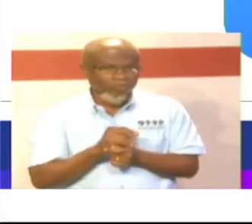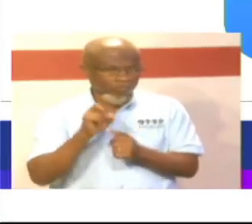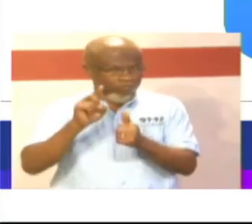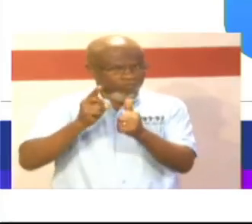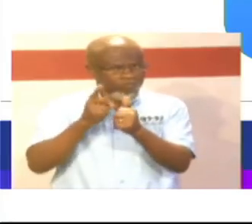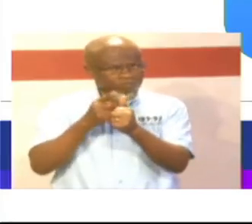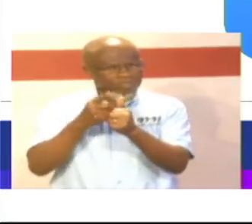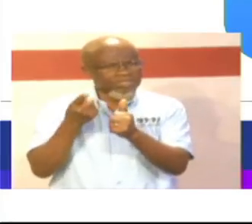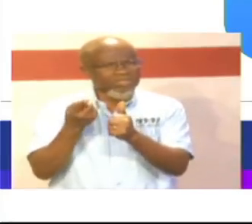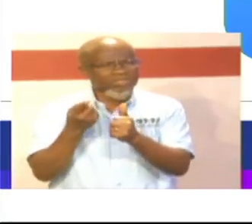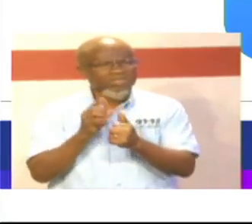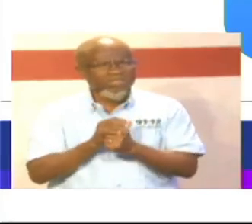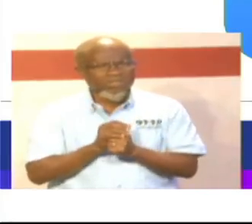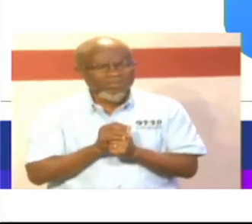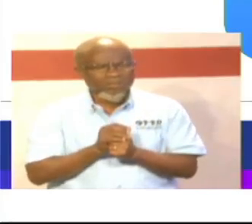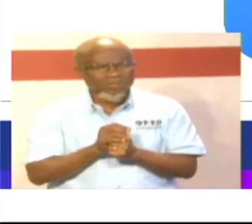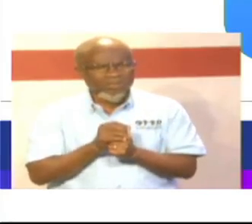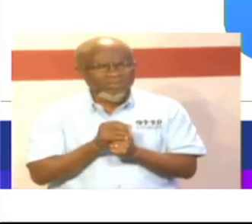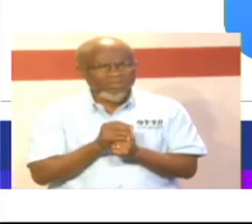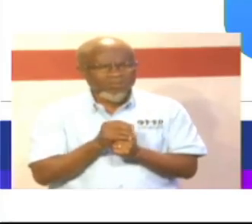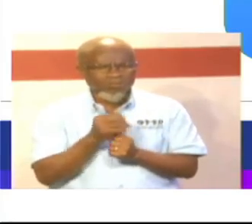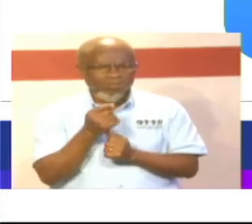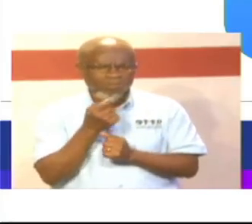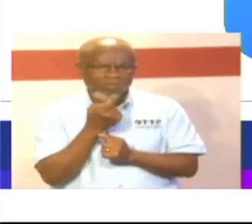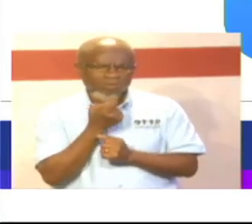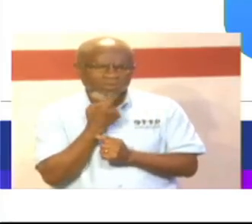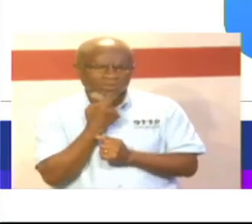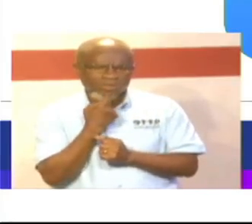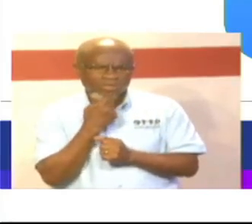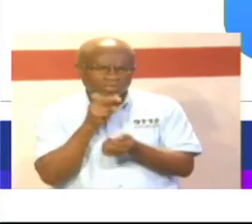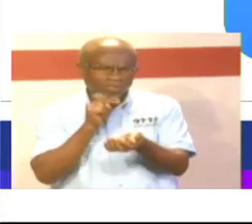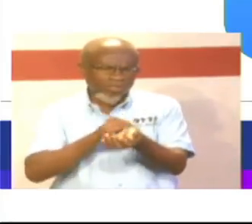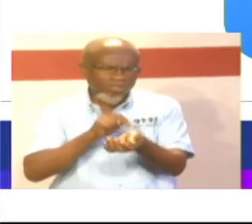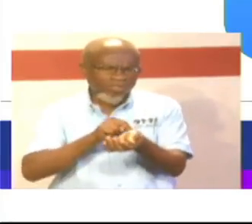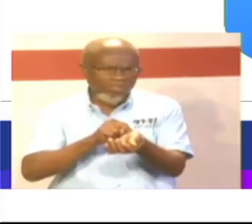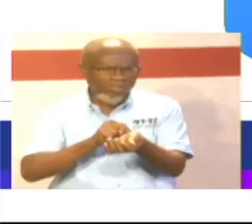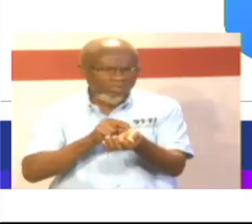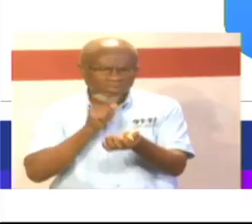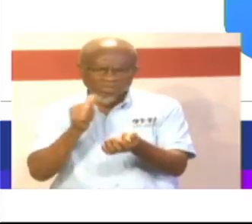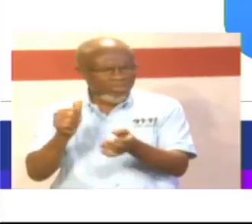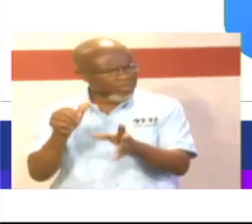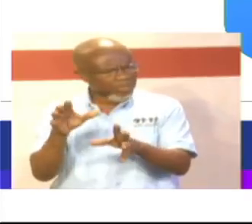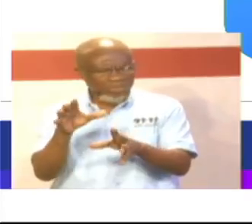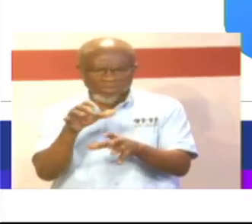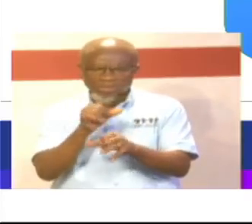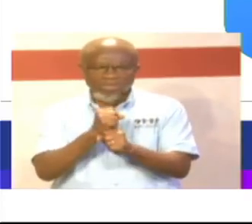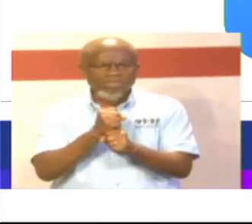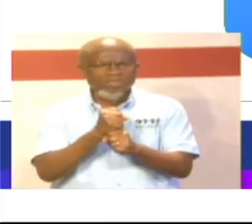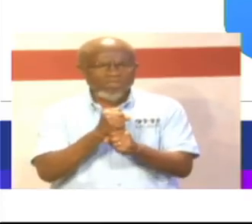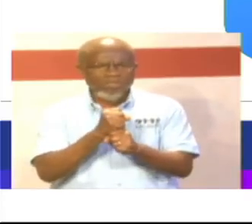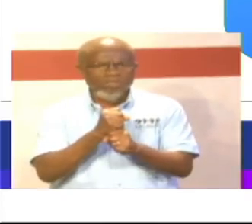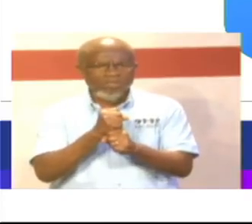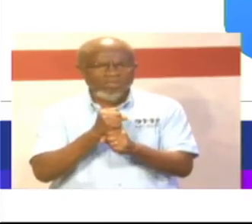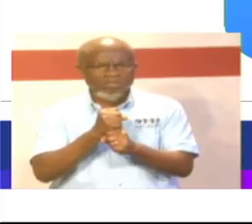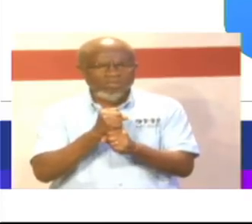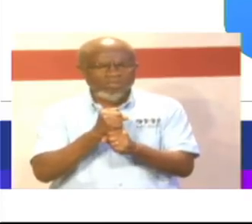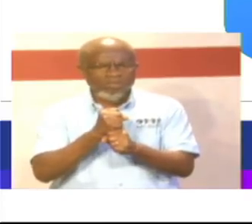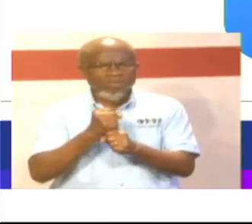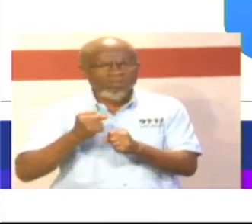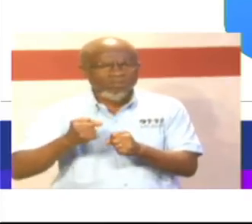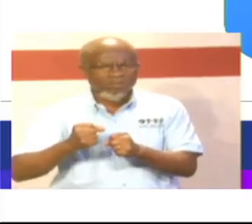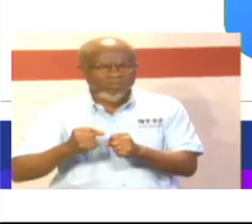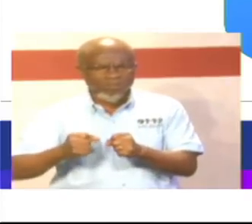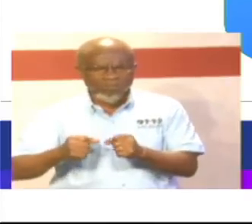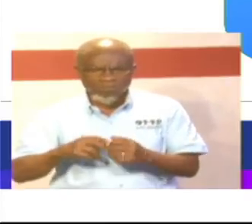question is, it is being said that nurses are not receiving their vacation time due to the demand